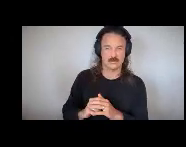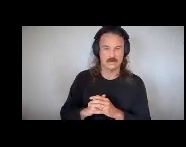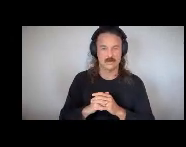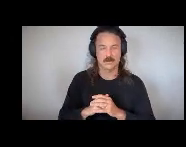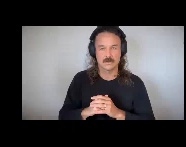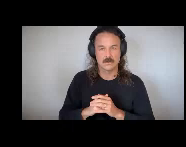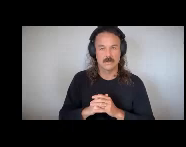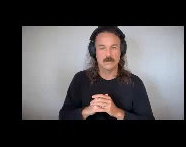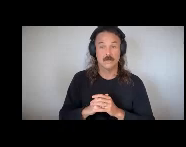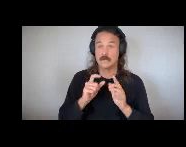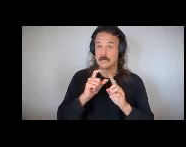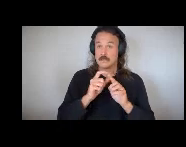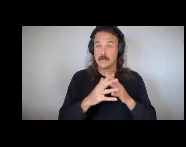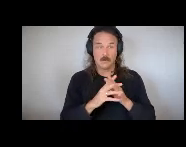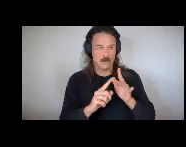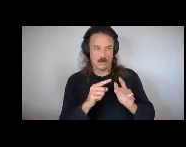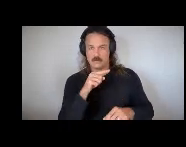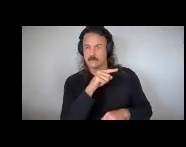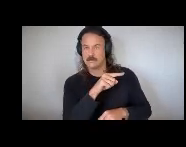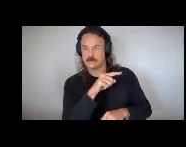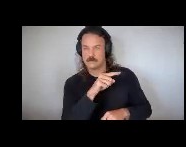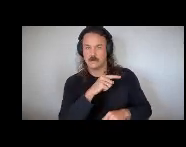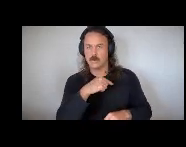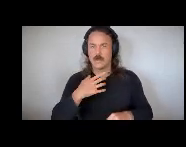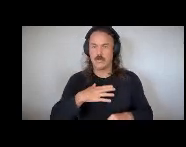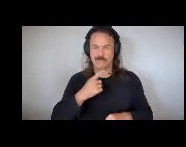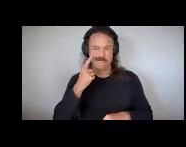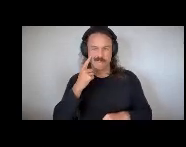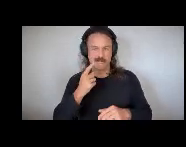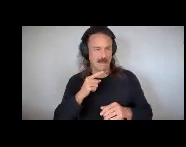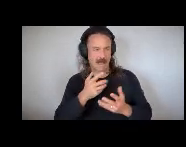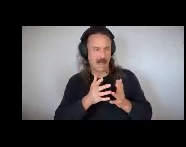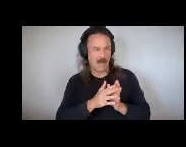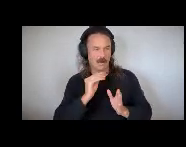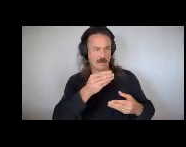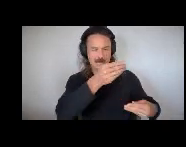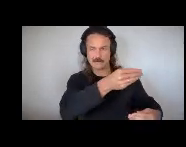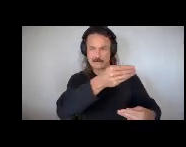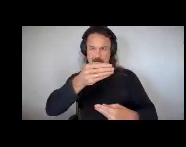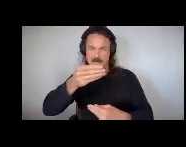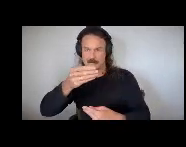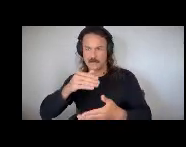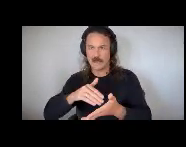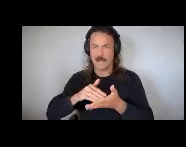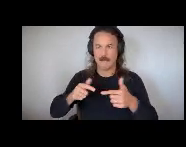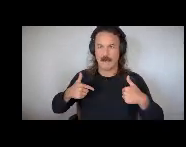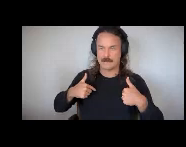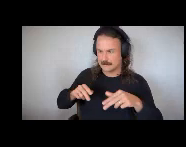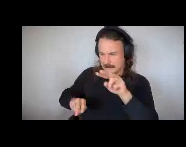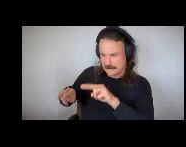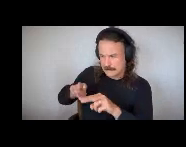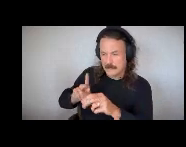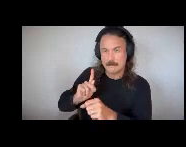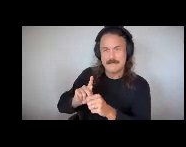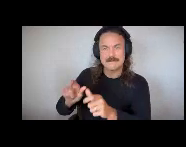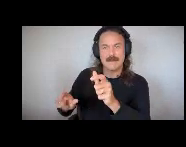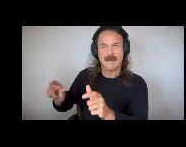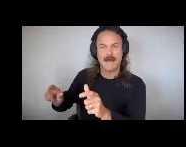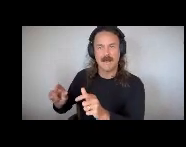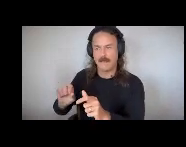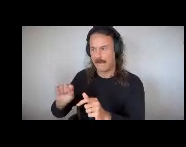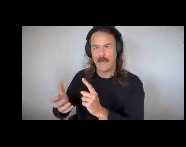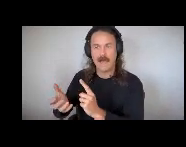the DWI in our own outcomes measurement processes. And we're doing